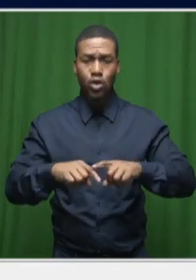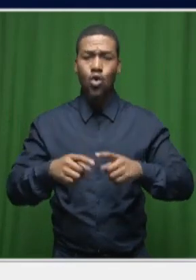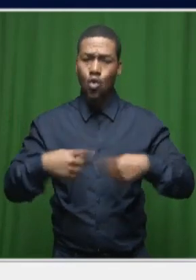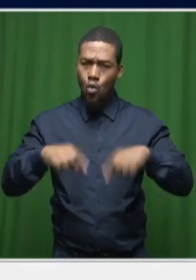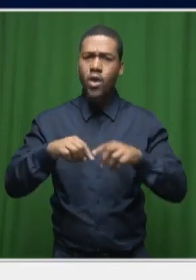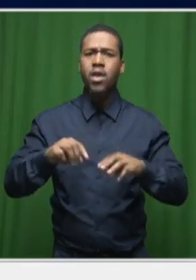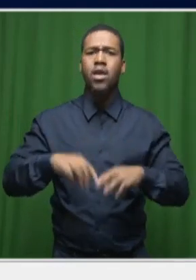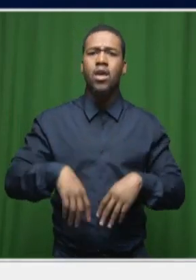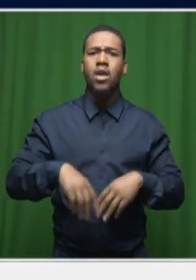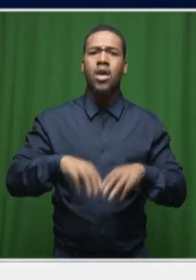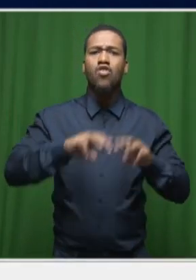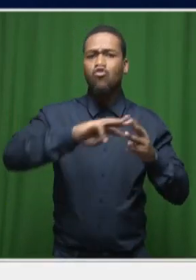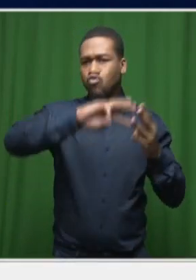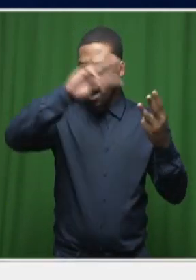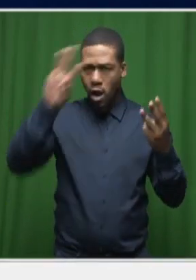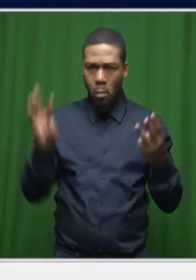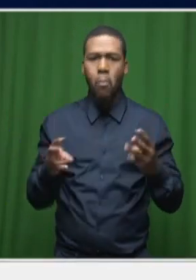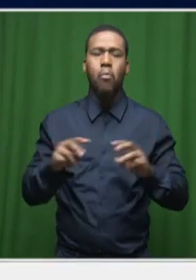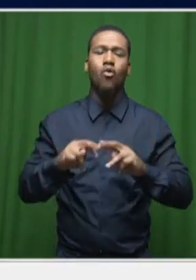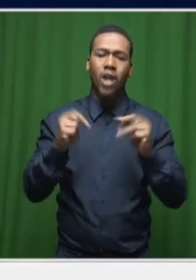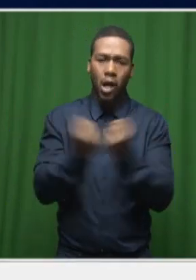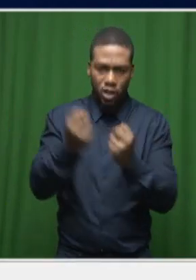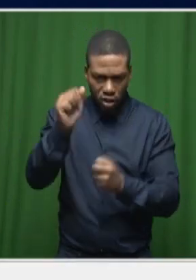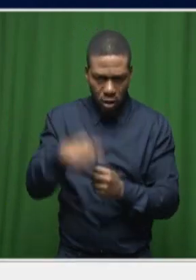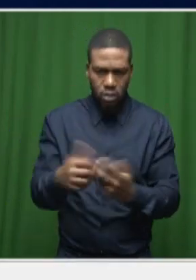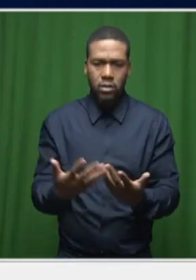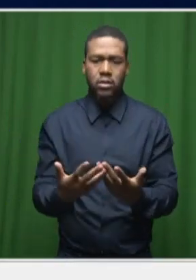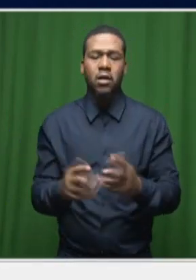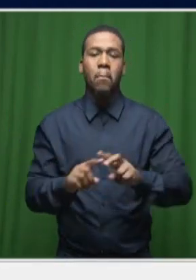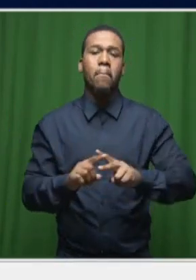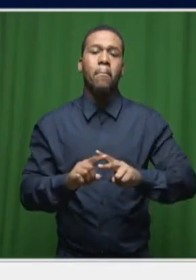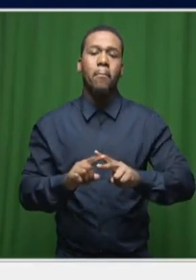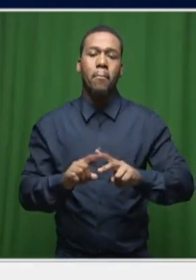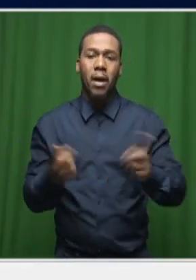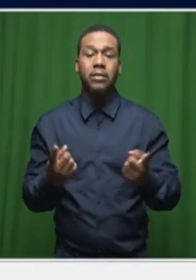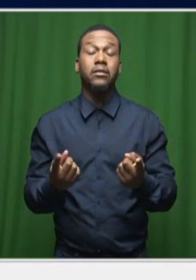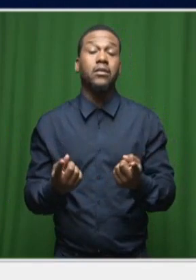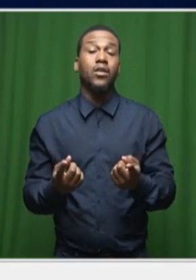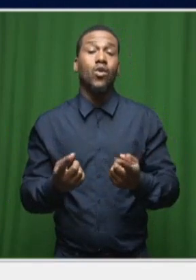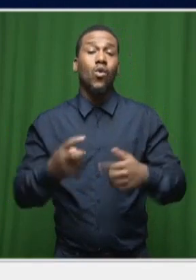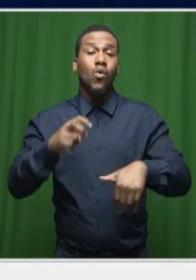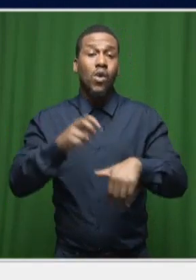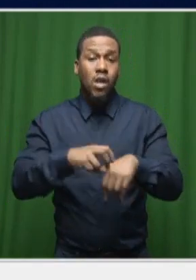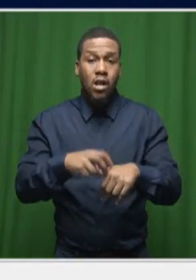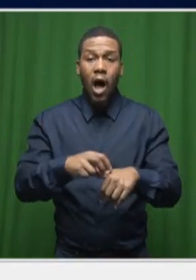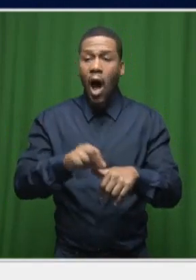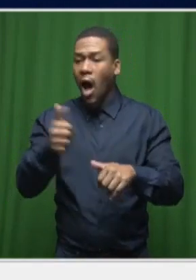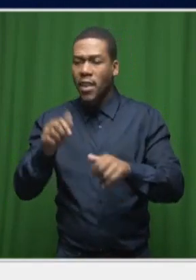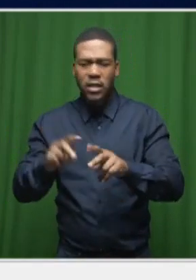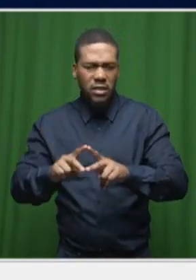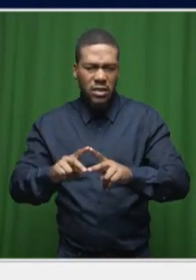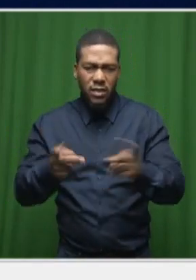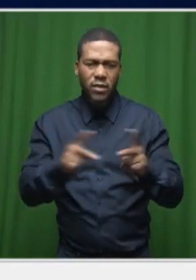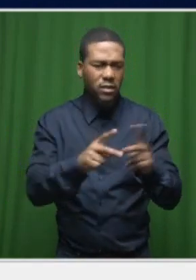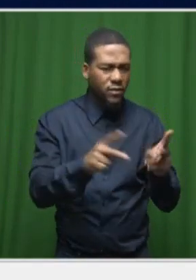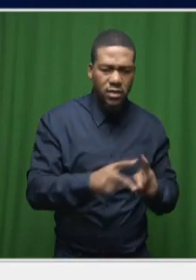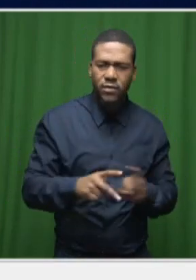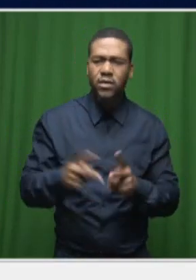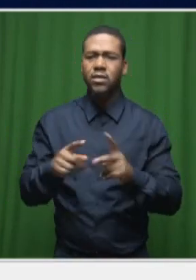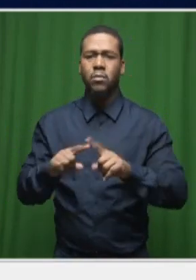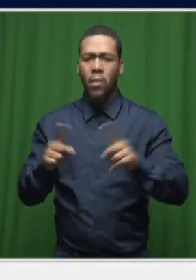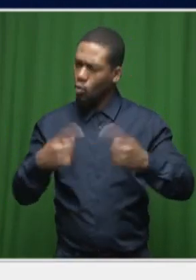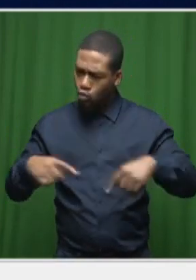incredibly diverse, we've got to kind of put away our differences and overcome things and join together and create